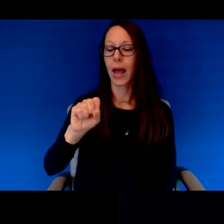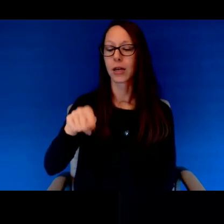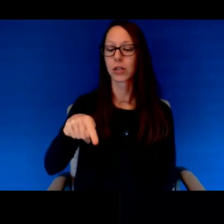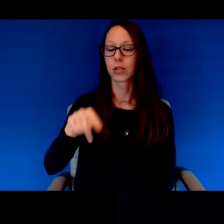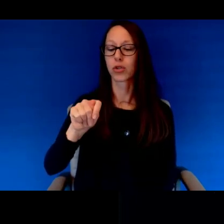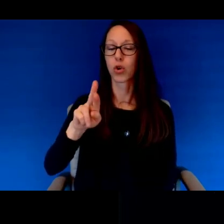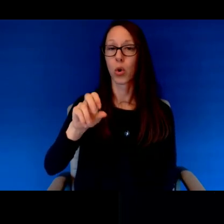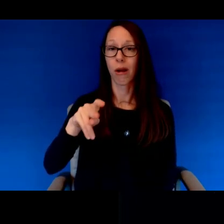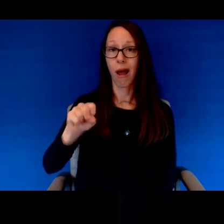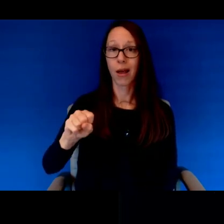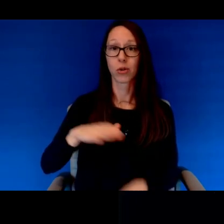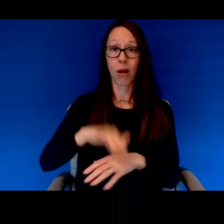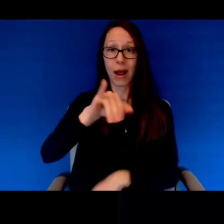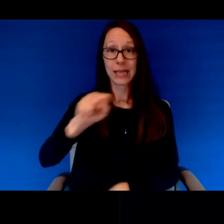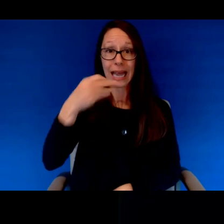dessert?